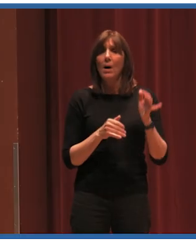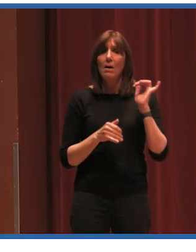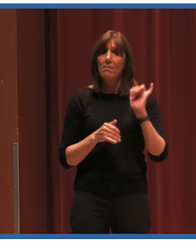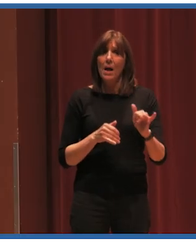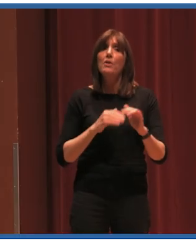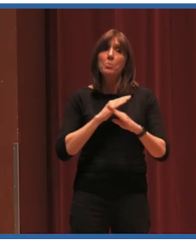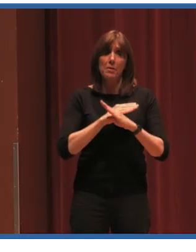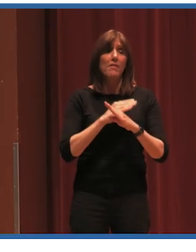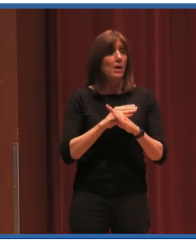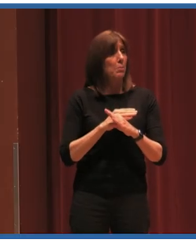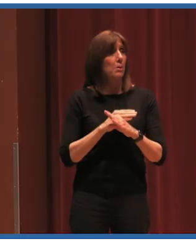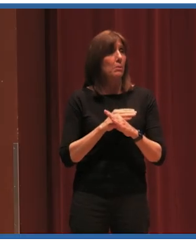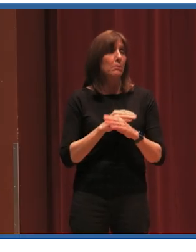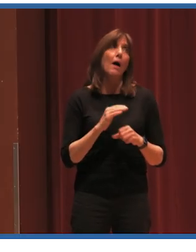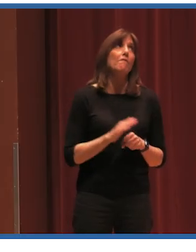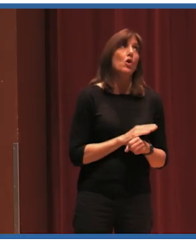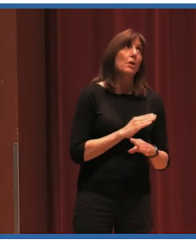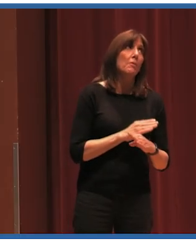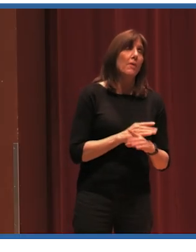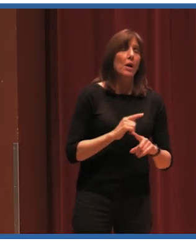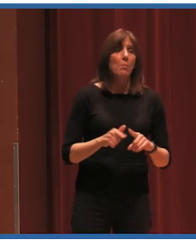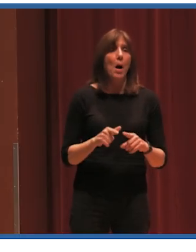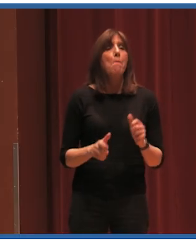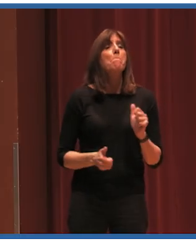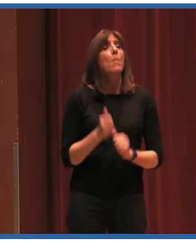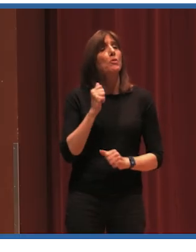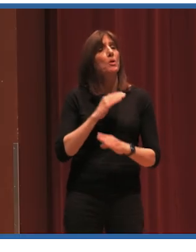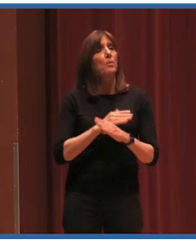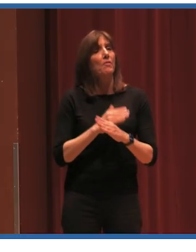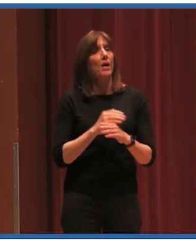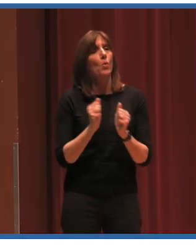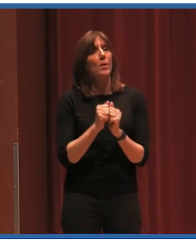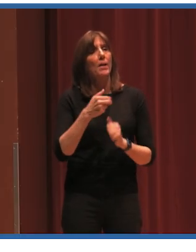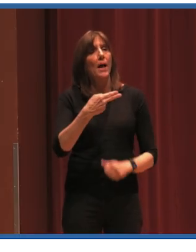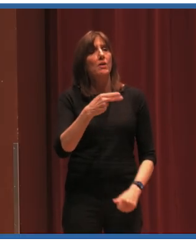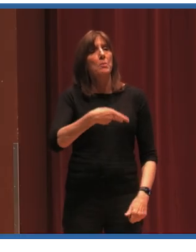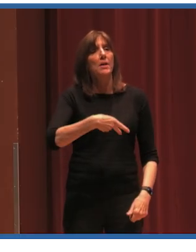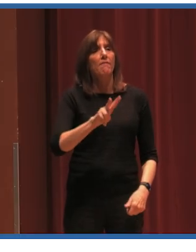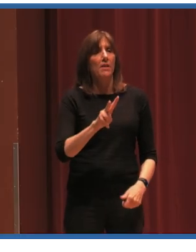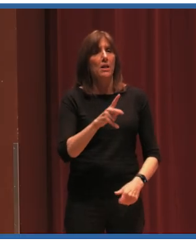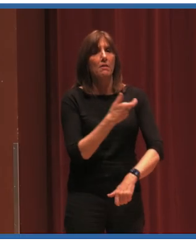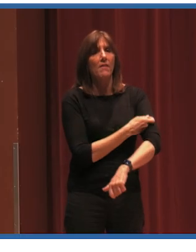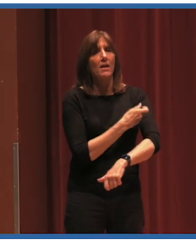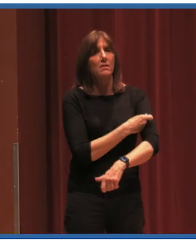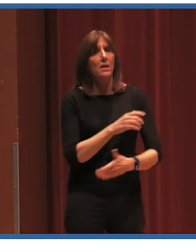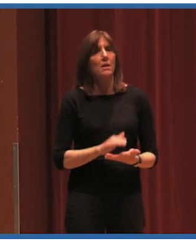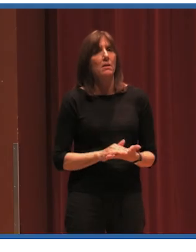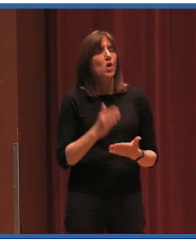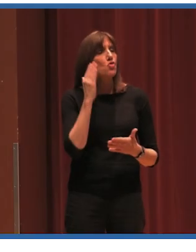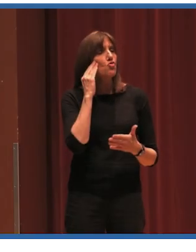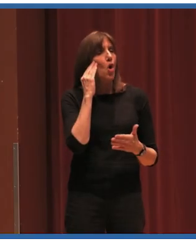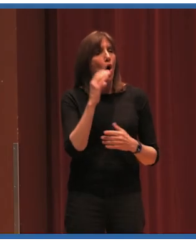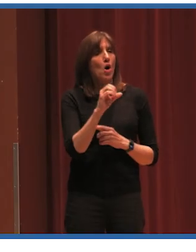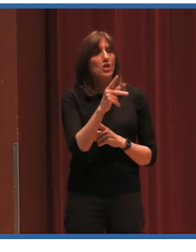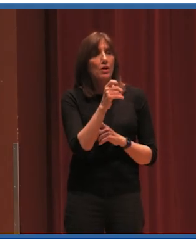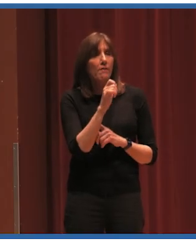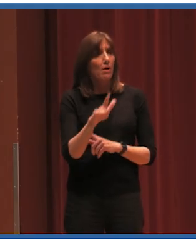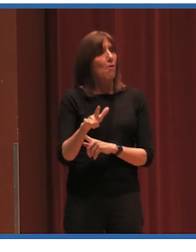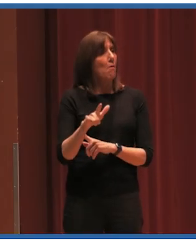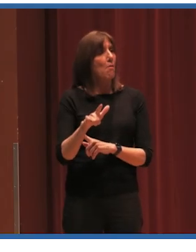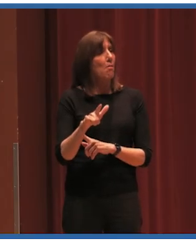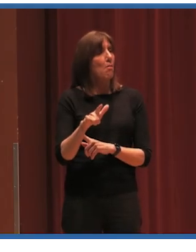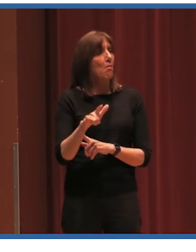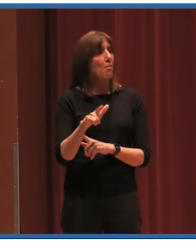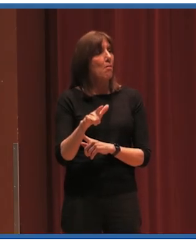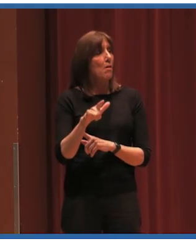preventable, well, not completely, I shouldn't say that, but it's largely preventable with an HPV vaccine. Something like cervical cancer is completely almost